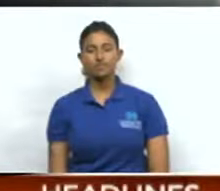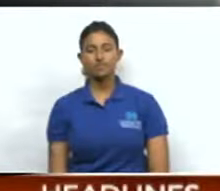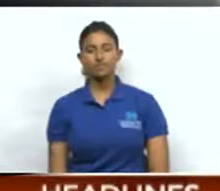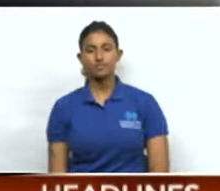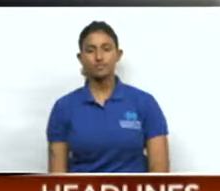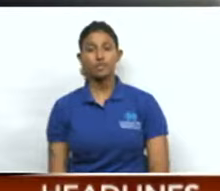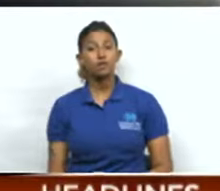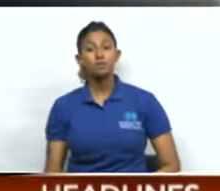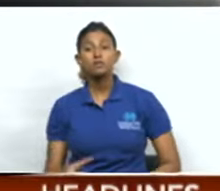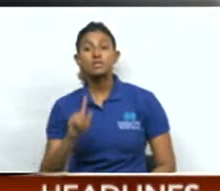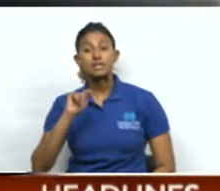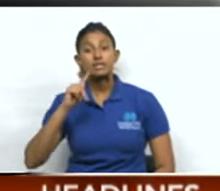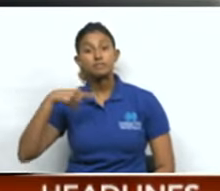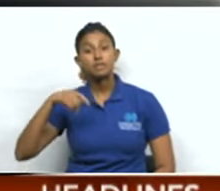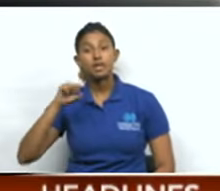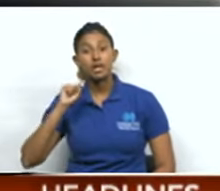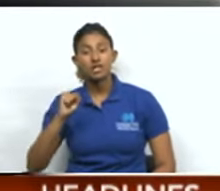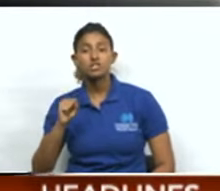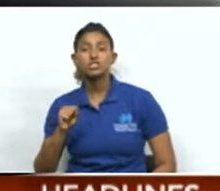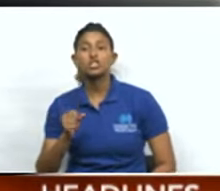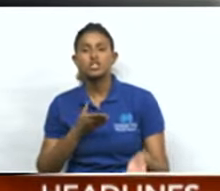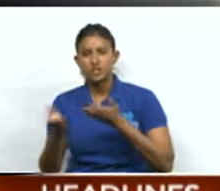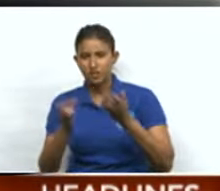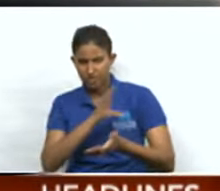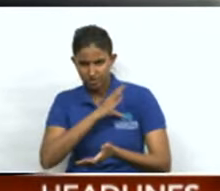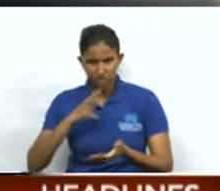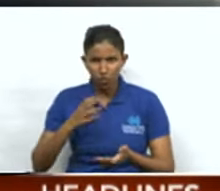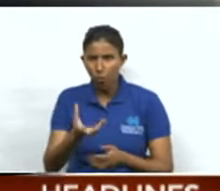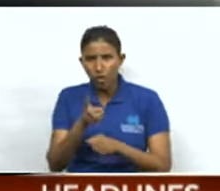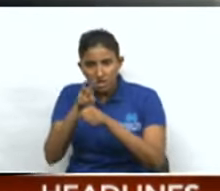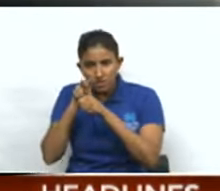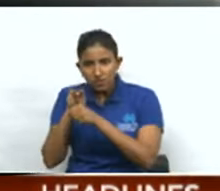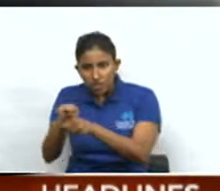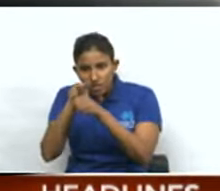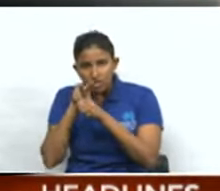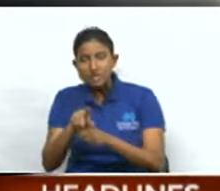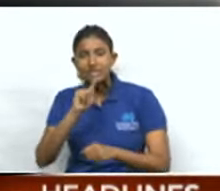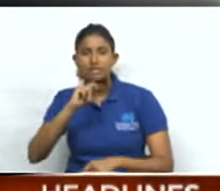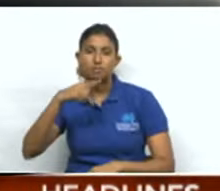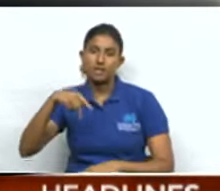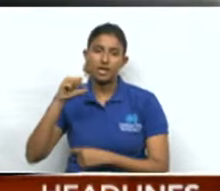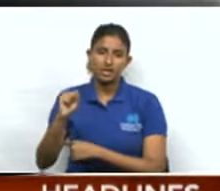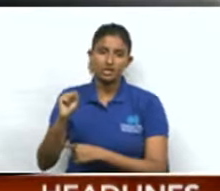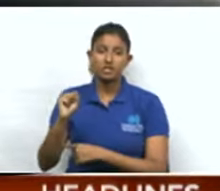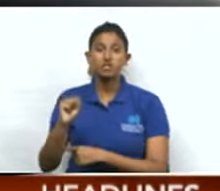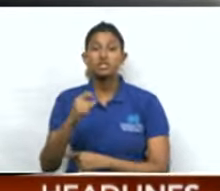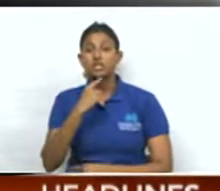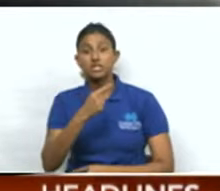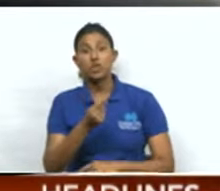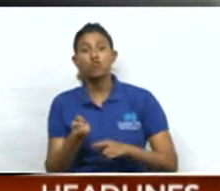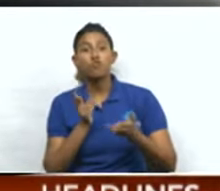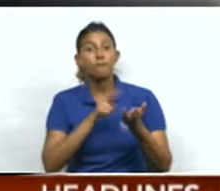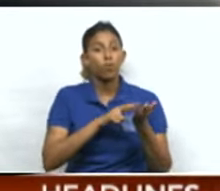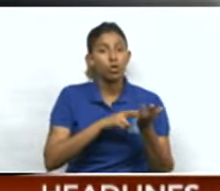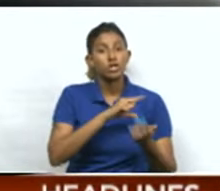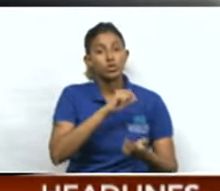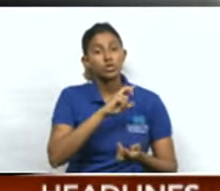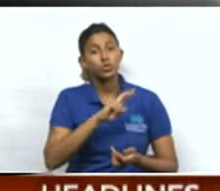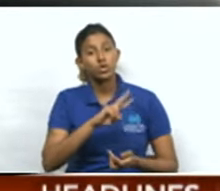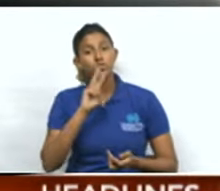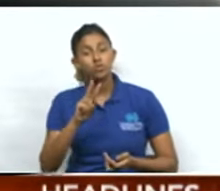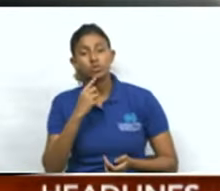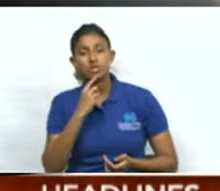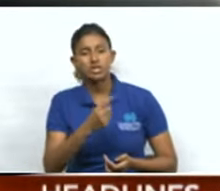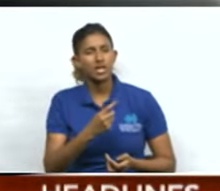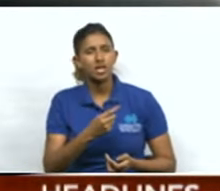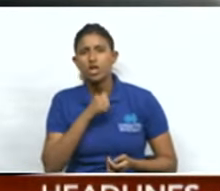The Police Service Commission wants more oversight over the TTPS. That's right, Rhea. In its 2022 report laid in Parliament today, the Commission said it